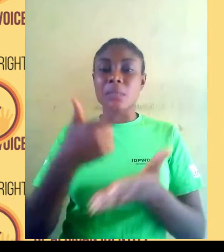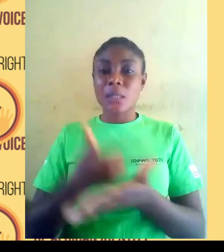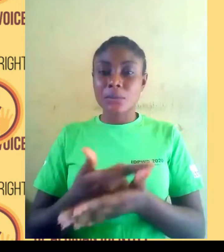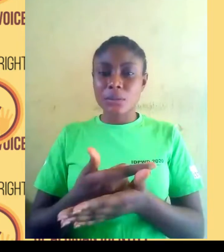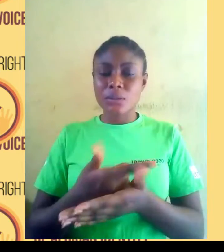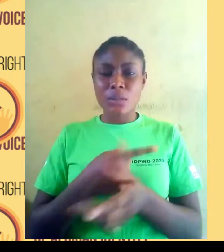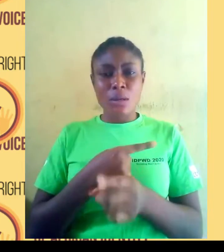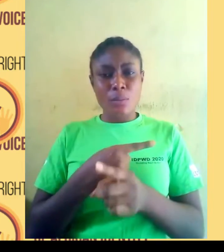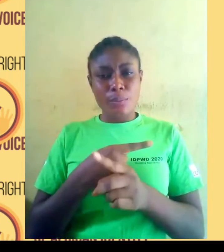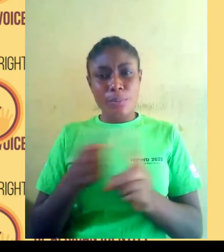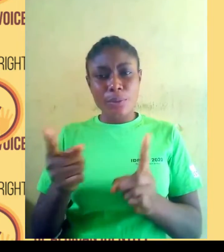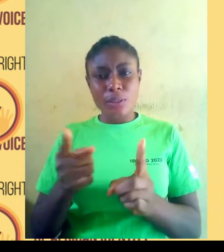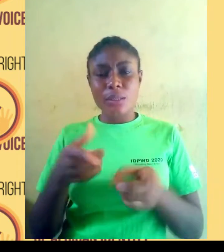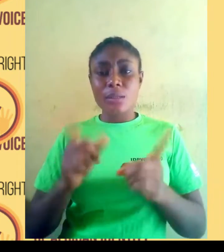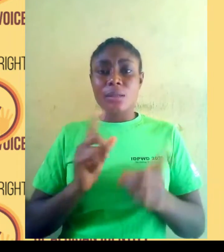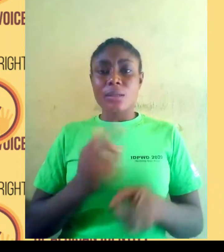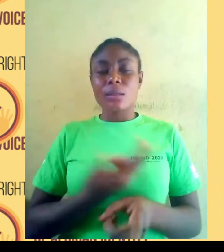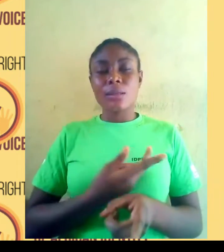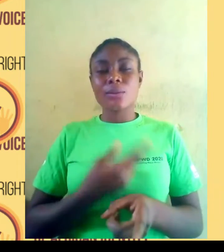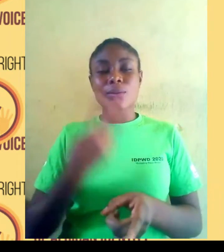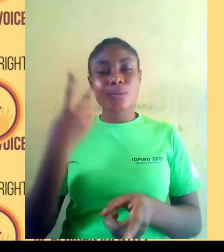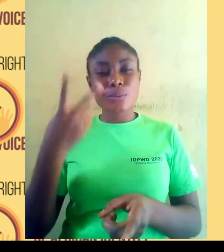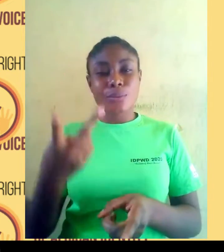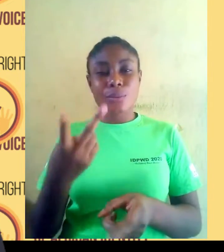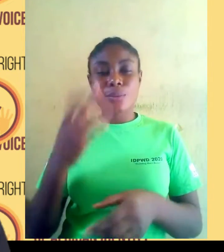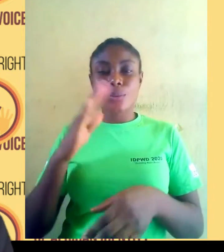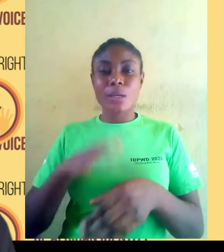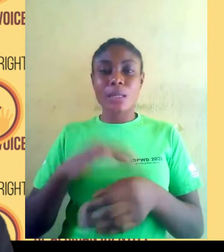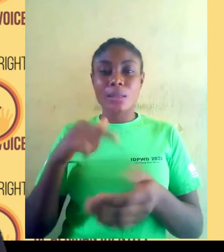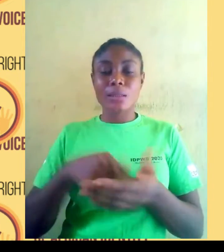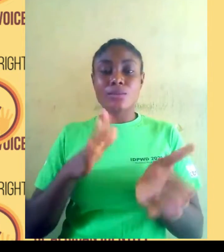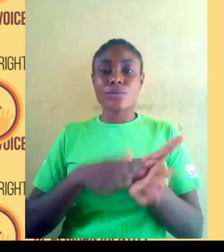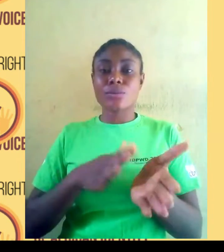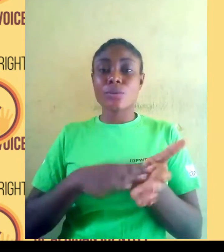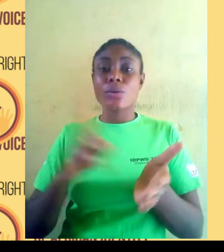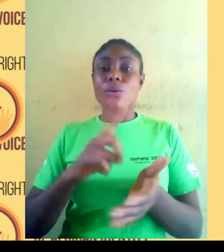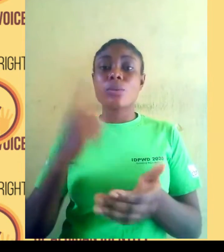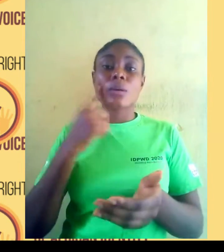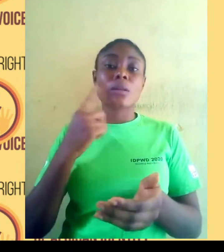let's get into these schools where deaf people are trained